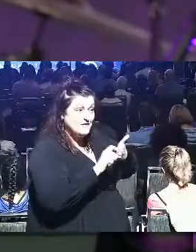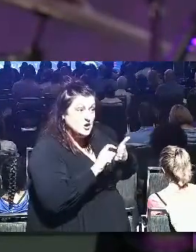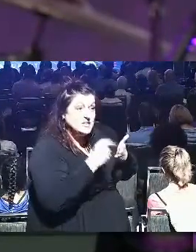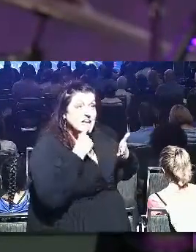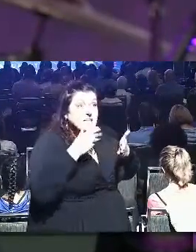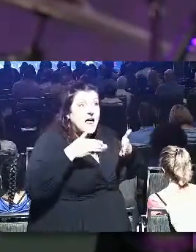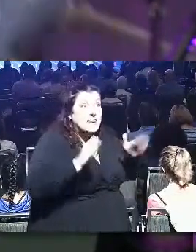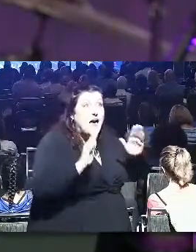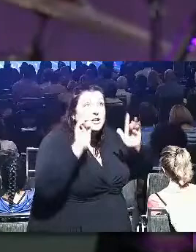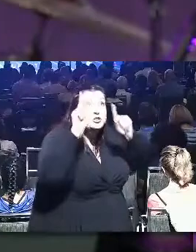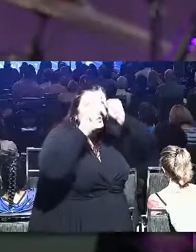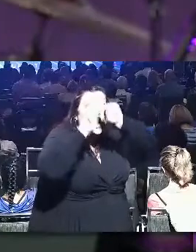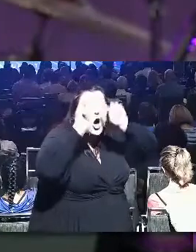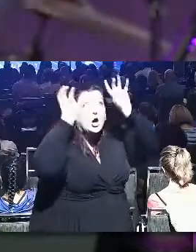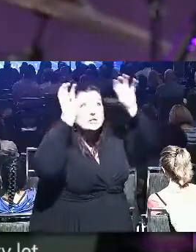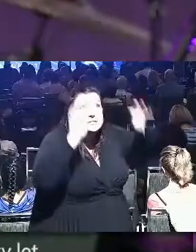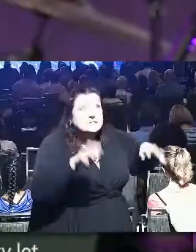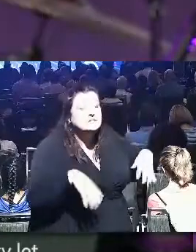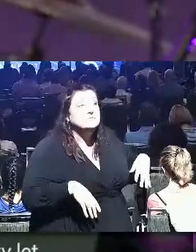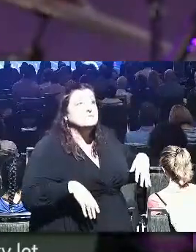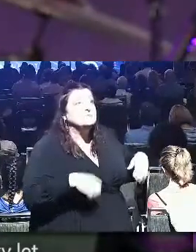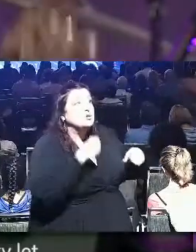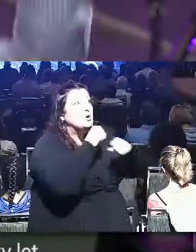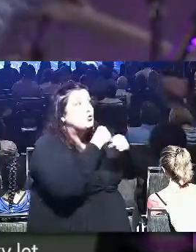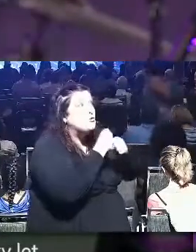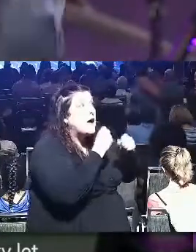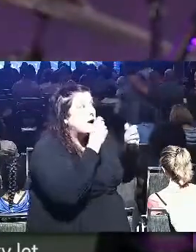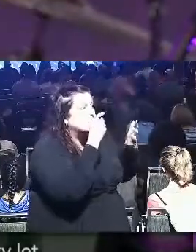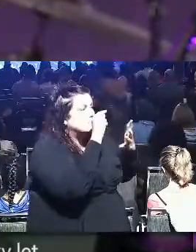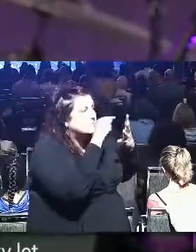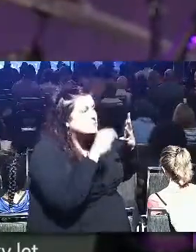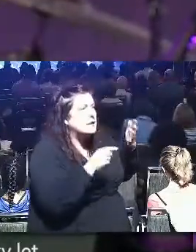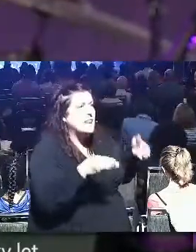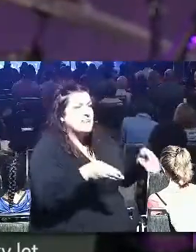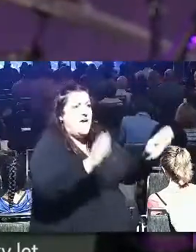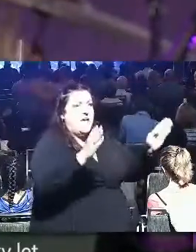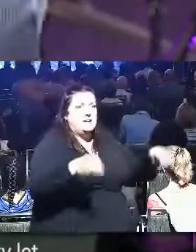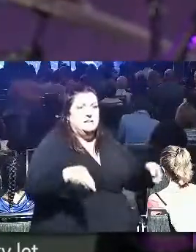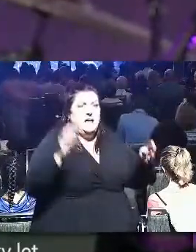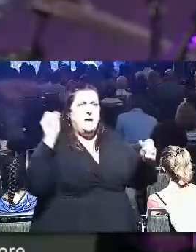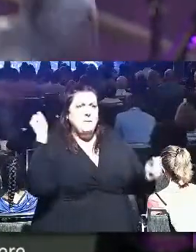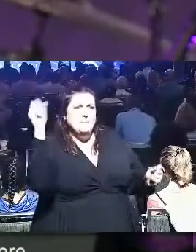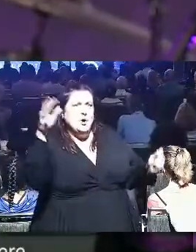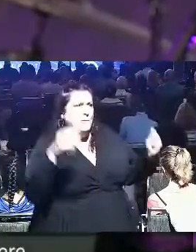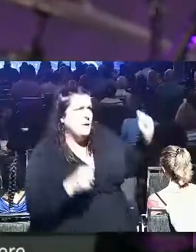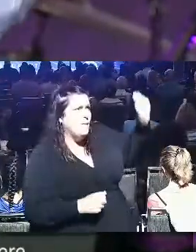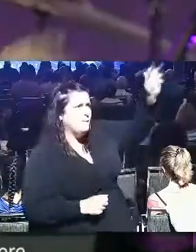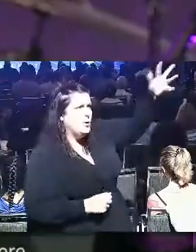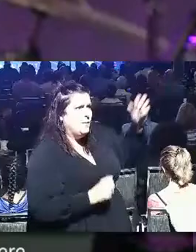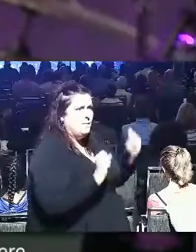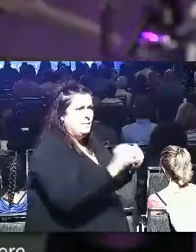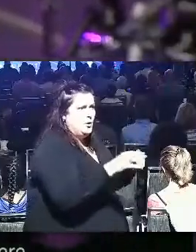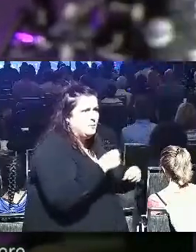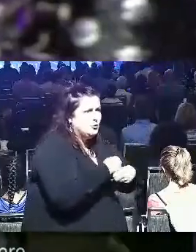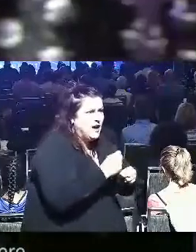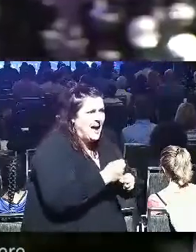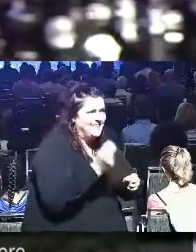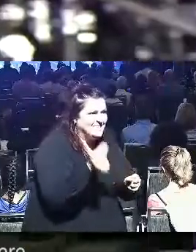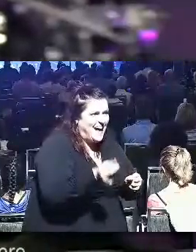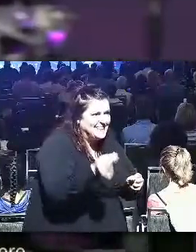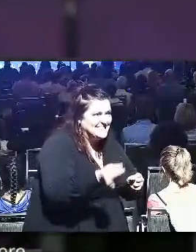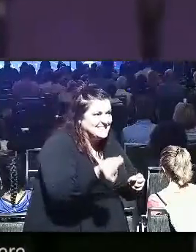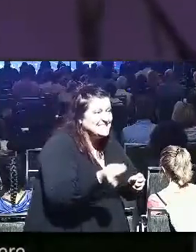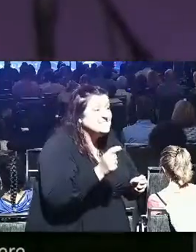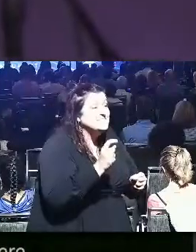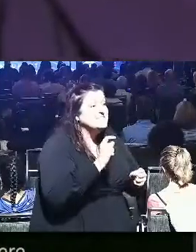in the sky. Let there be a light that governs the day and a light. It's all this let there be. It's like boom, boom, boom. But by the time we get to